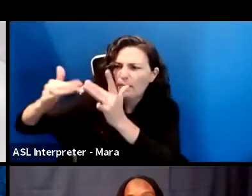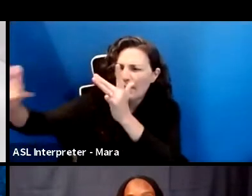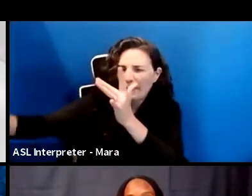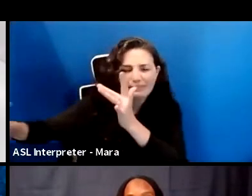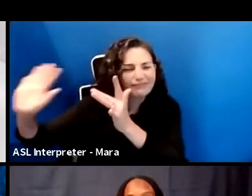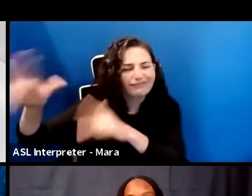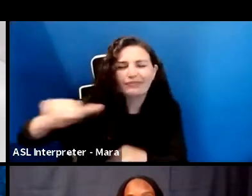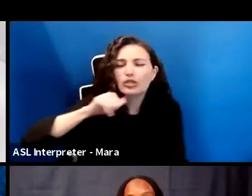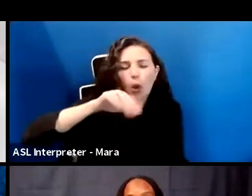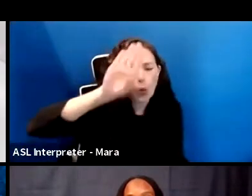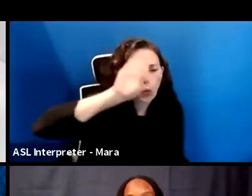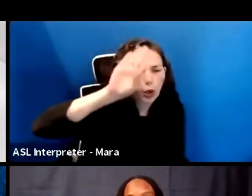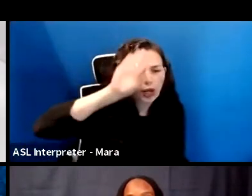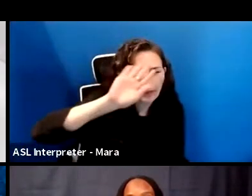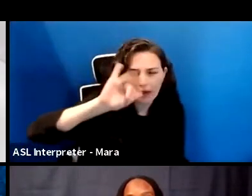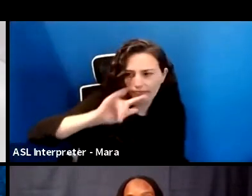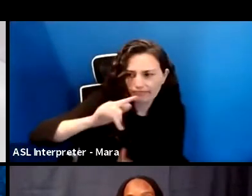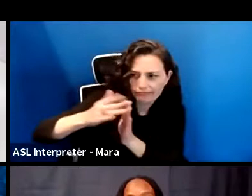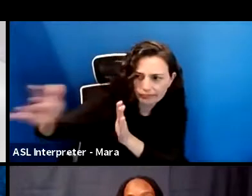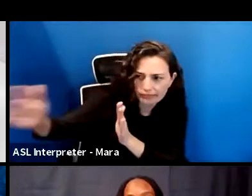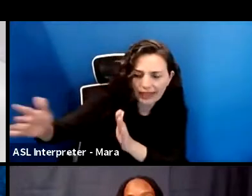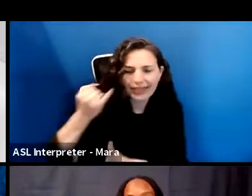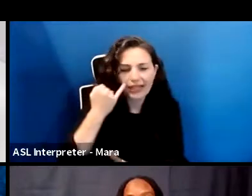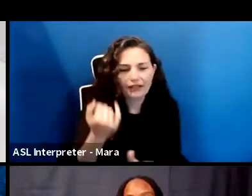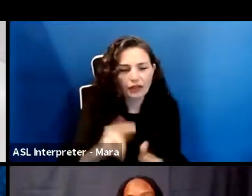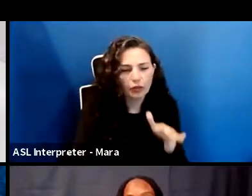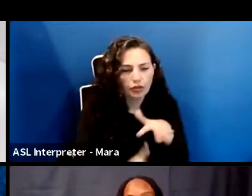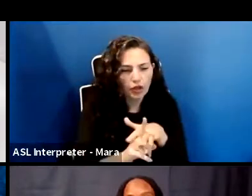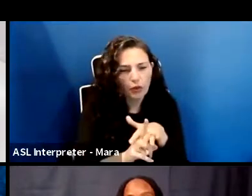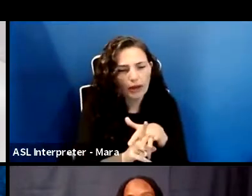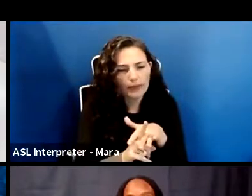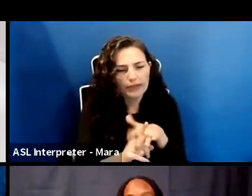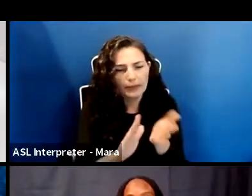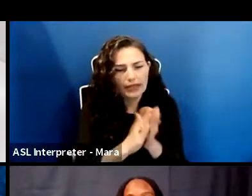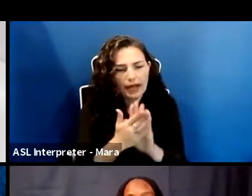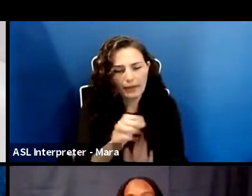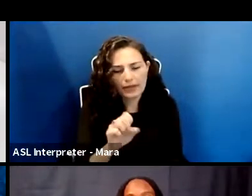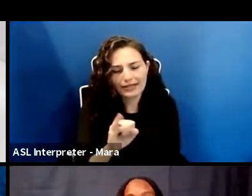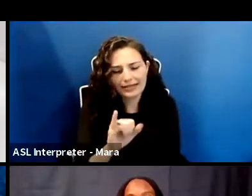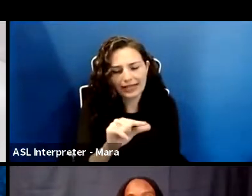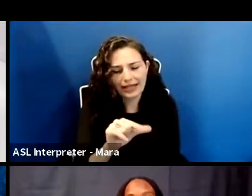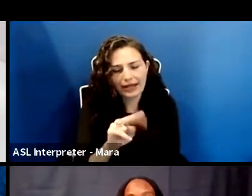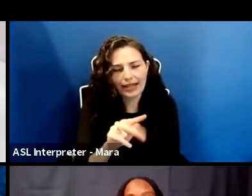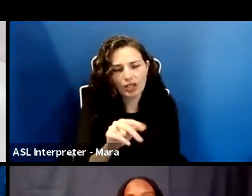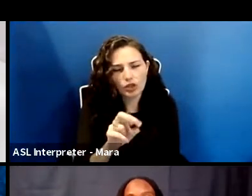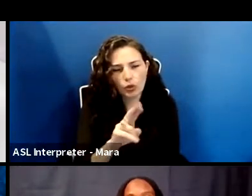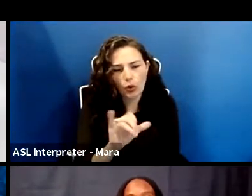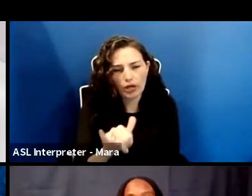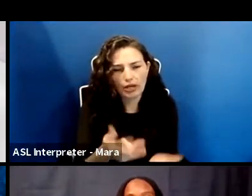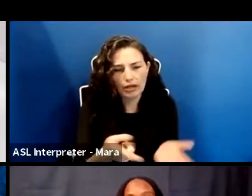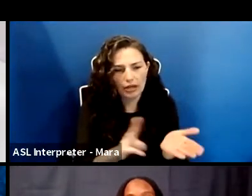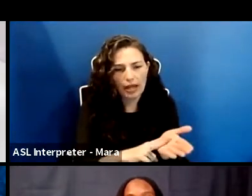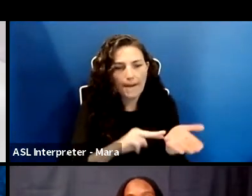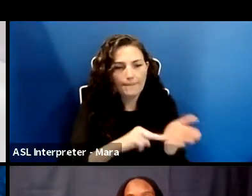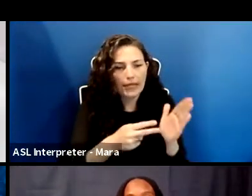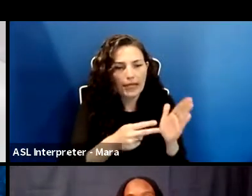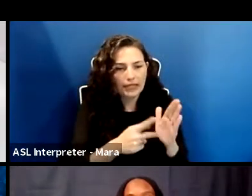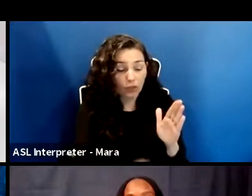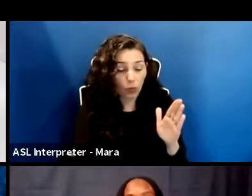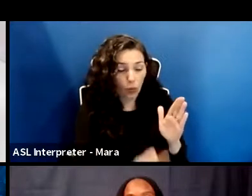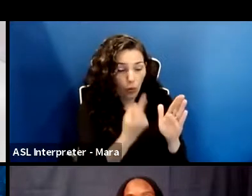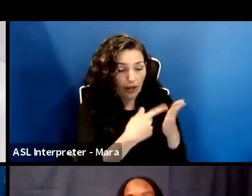that when you're coming to us to be signatory, generally speaking, in this low budget world, you are coming to us with one project and you're